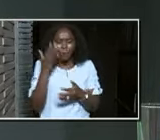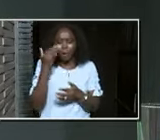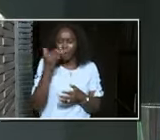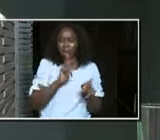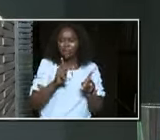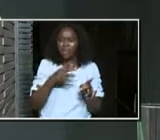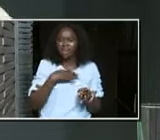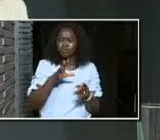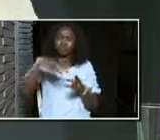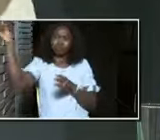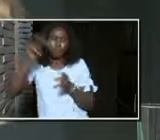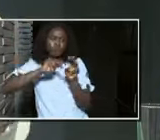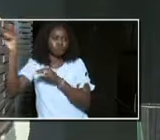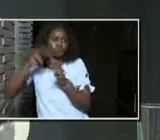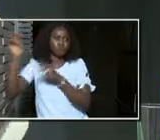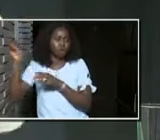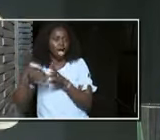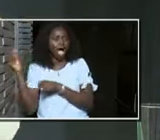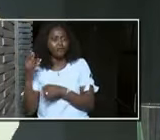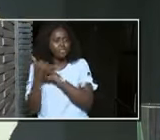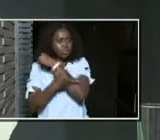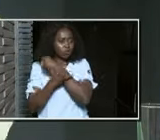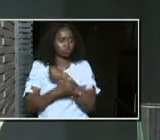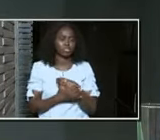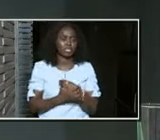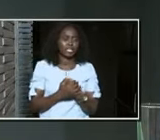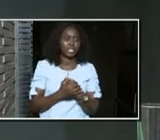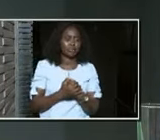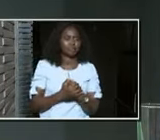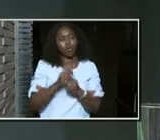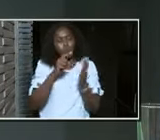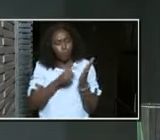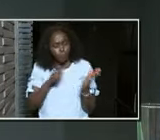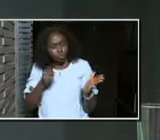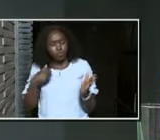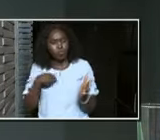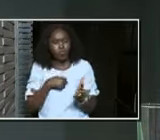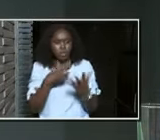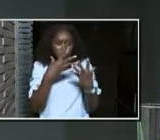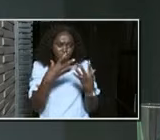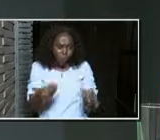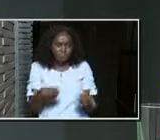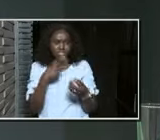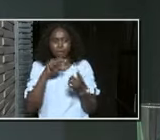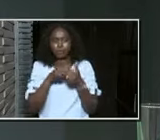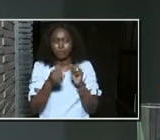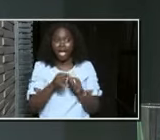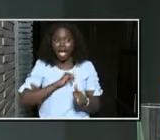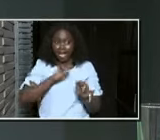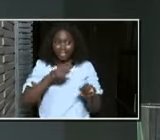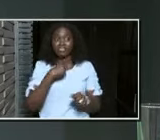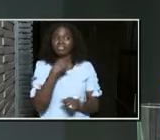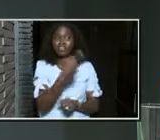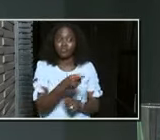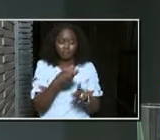country while we are producing as many as possible. Now, once we sort out the problems, I can tell you from